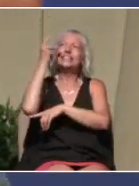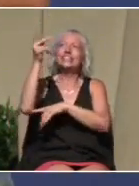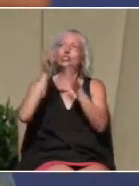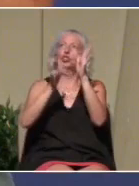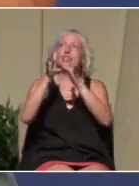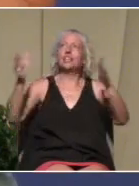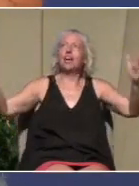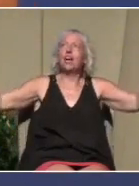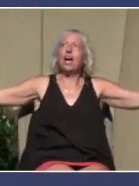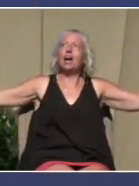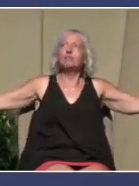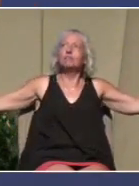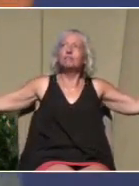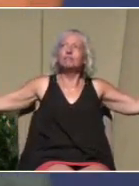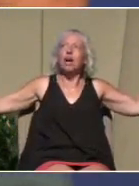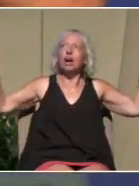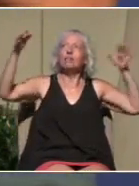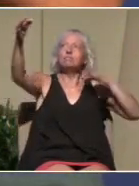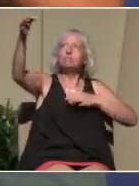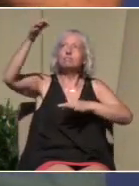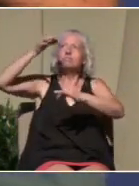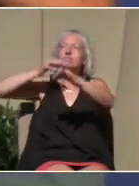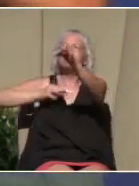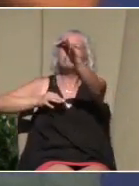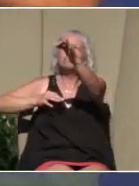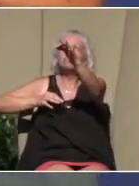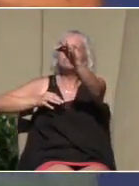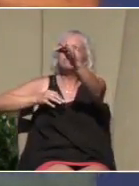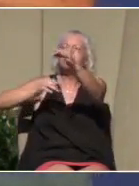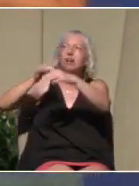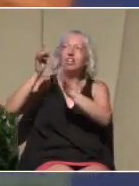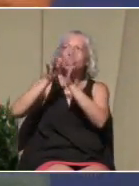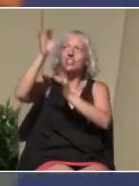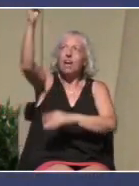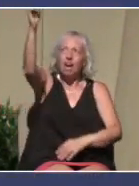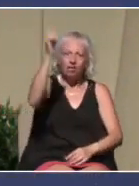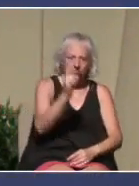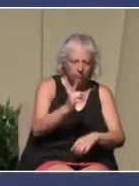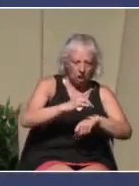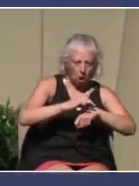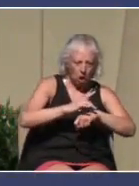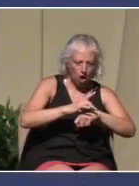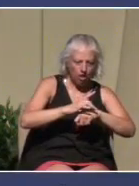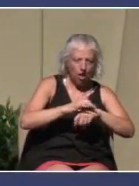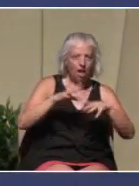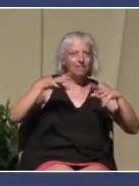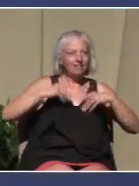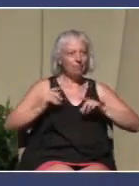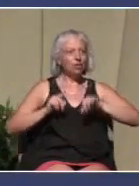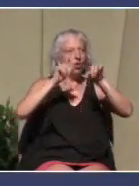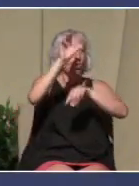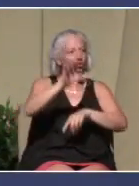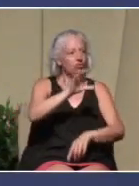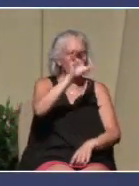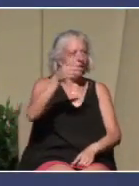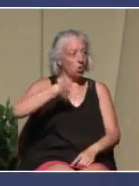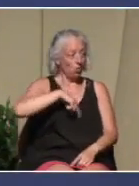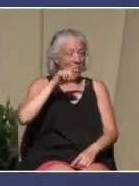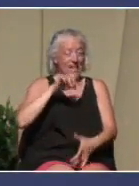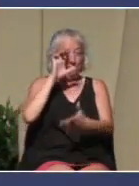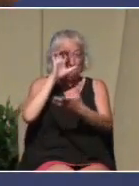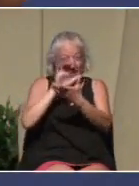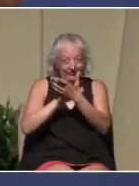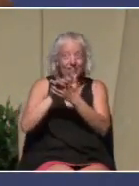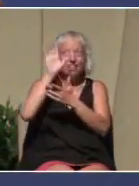there for us, coming down from heaven to earth, hanging on that cross, and we need to believe him at his word when he